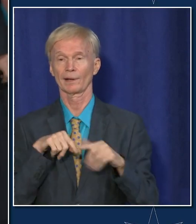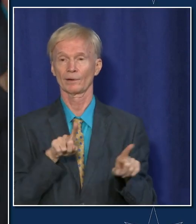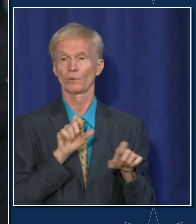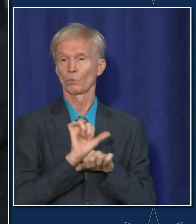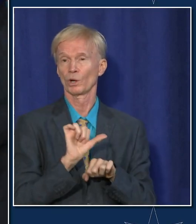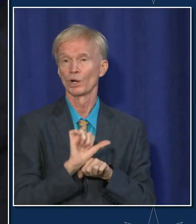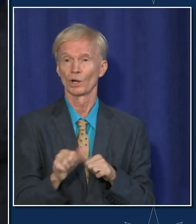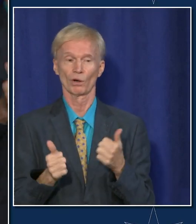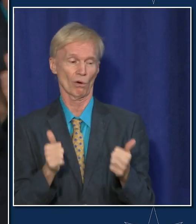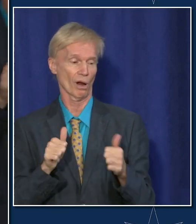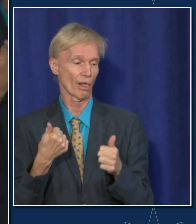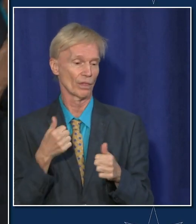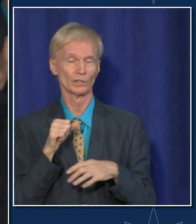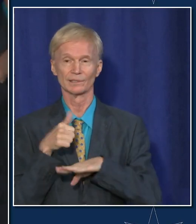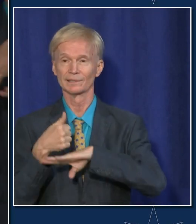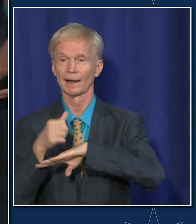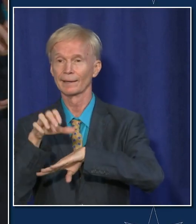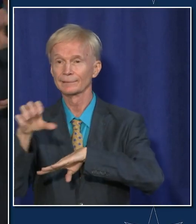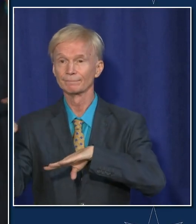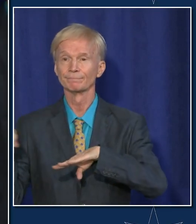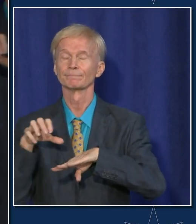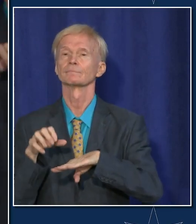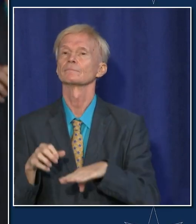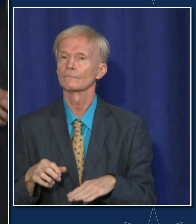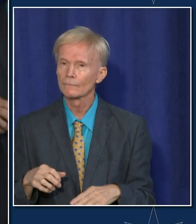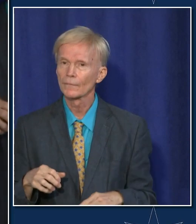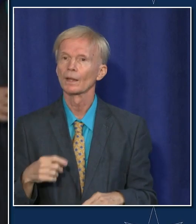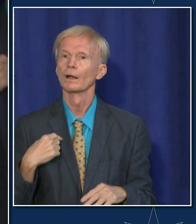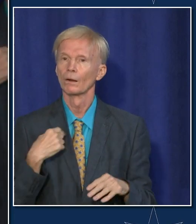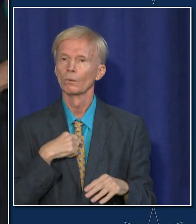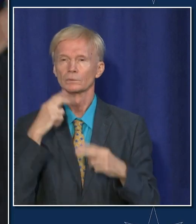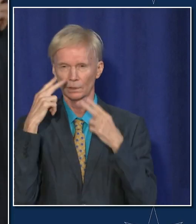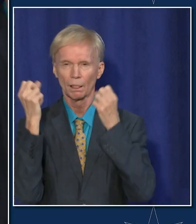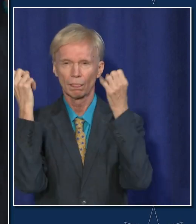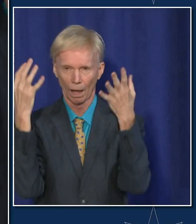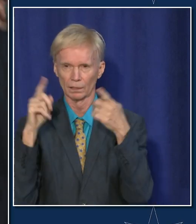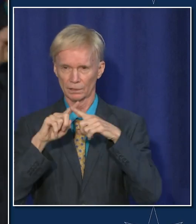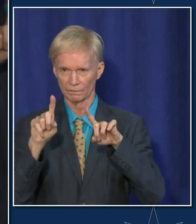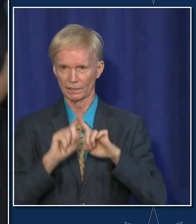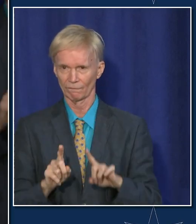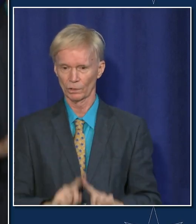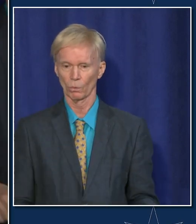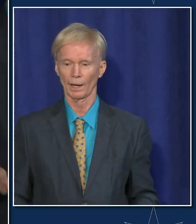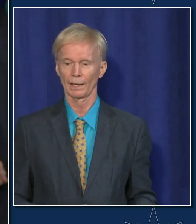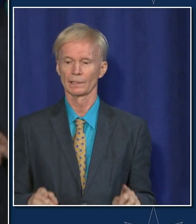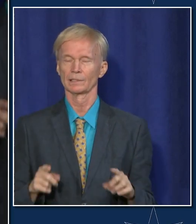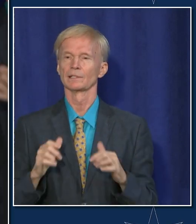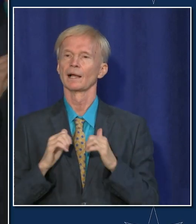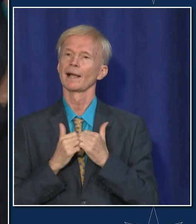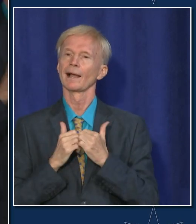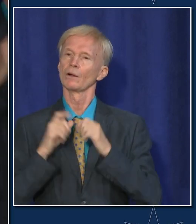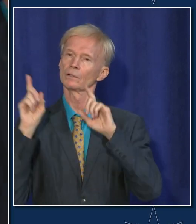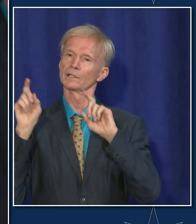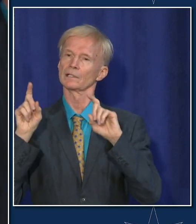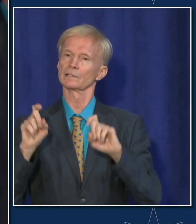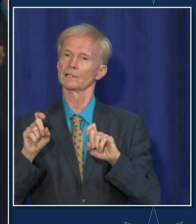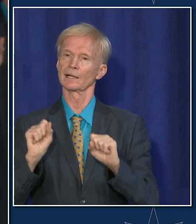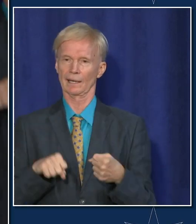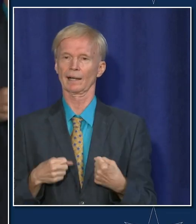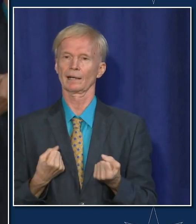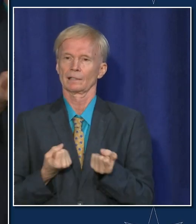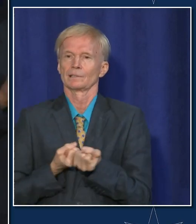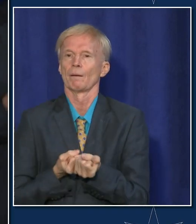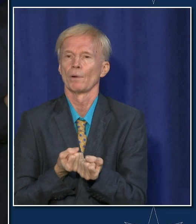settings and others, there is additional, we're looking at lots of different ways about how to make sure that testing could be supported in a